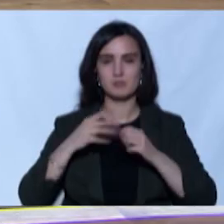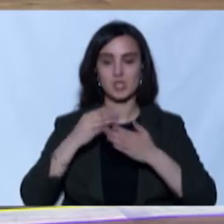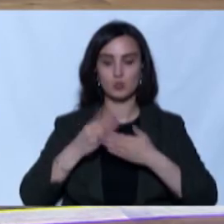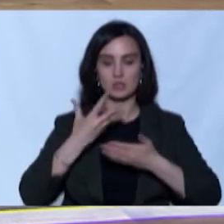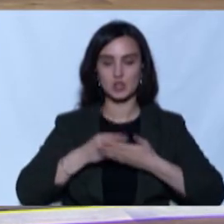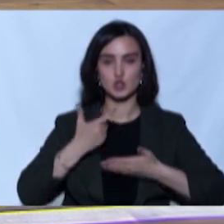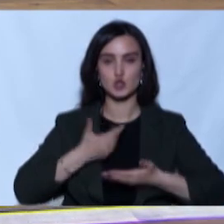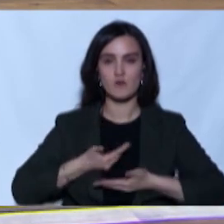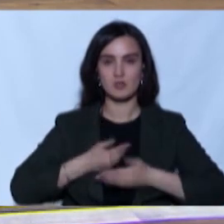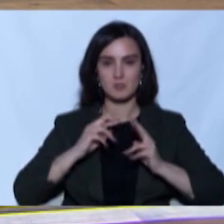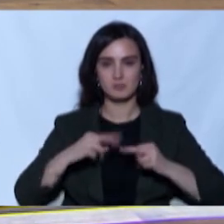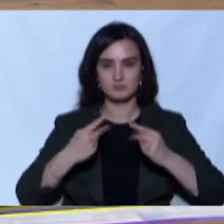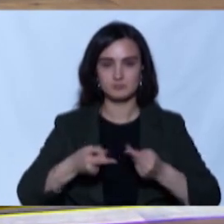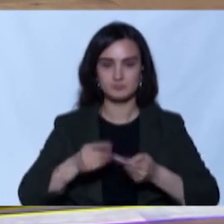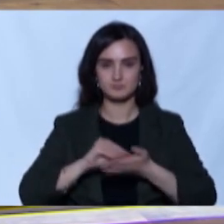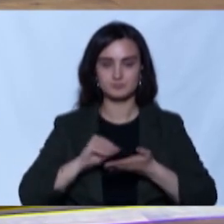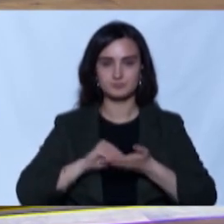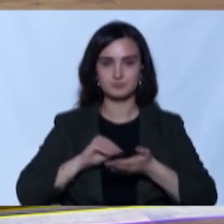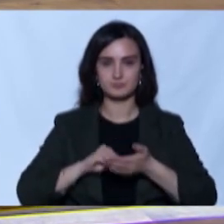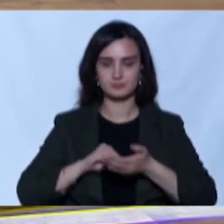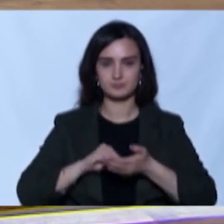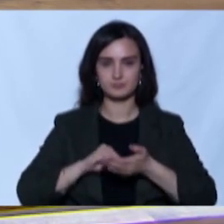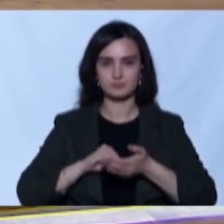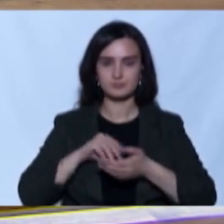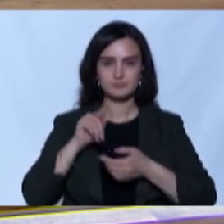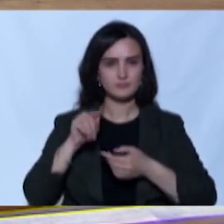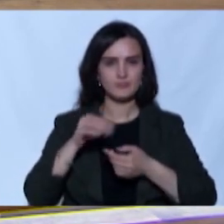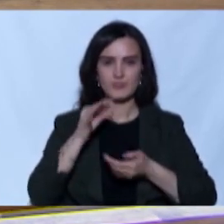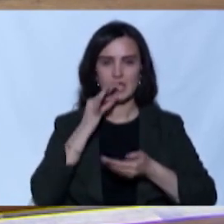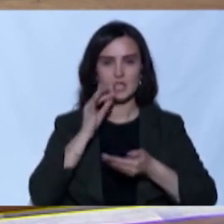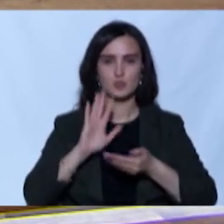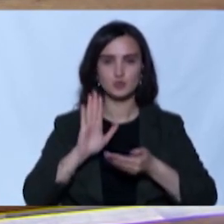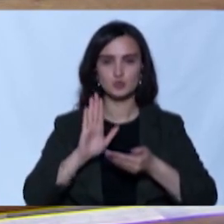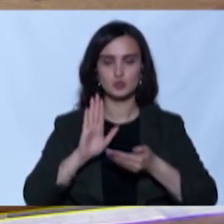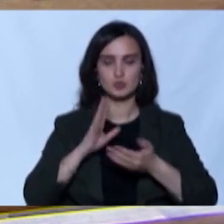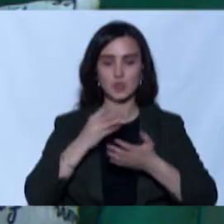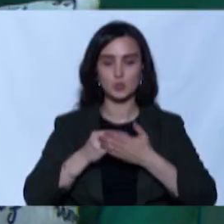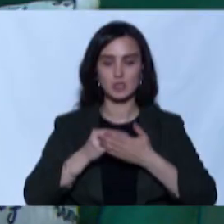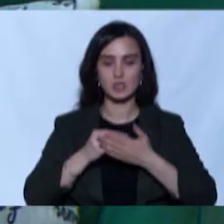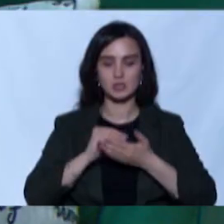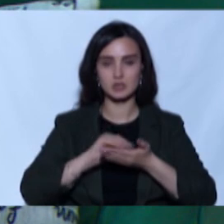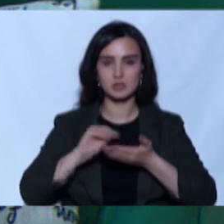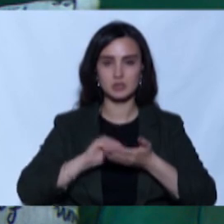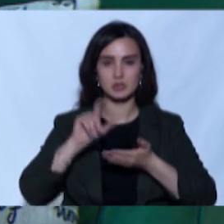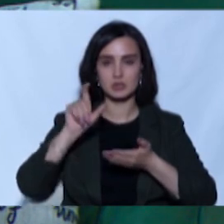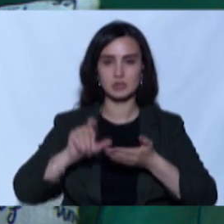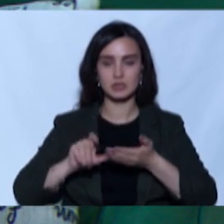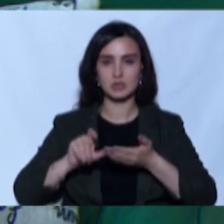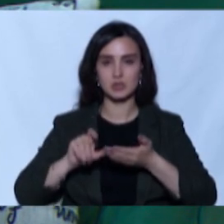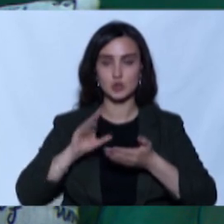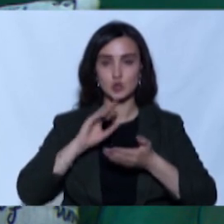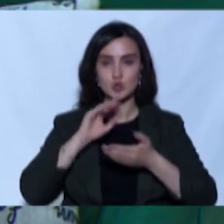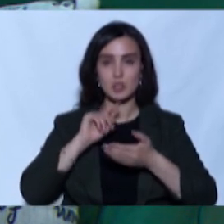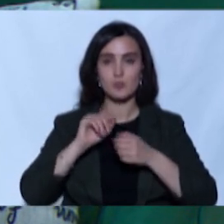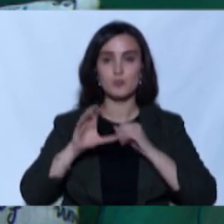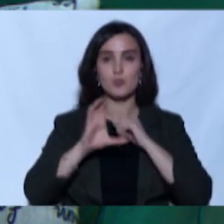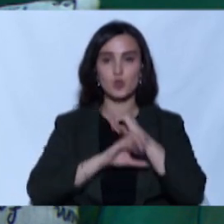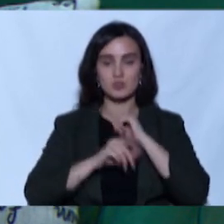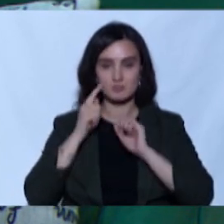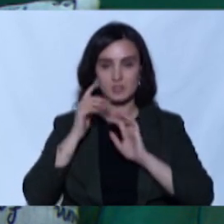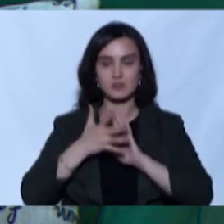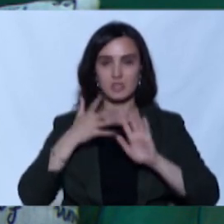life. He doesn't really like the character he's created, as we'll come to understand during